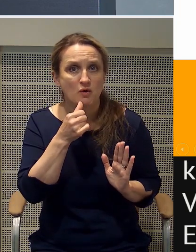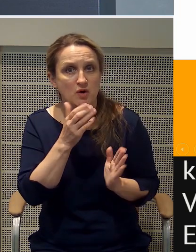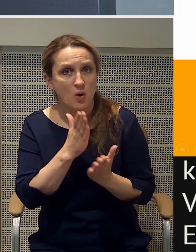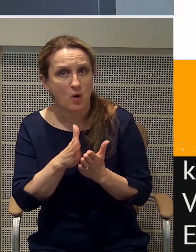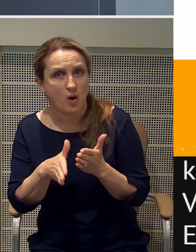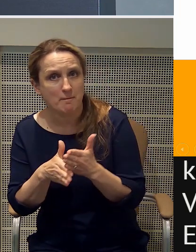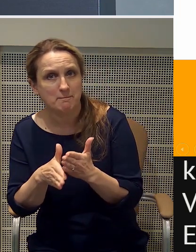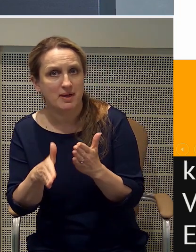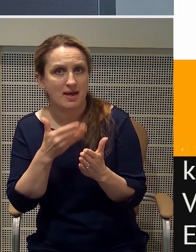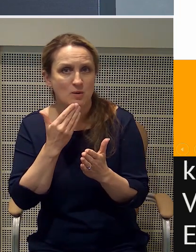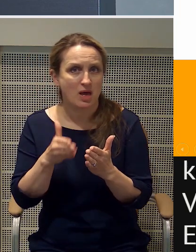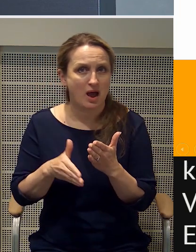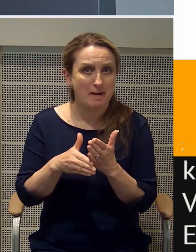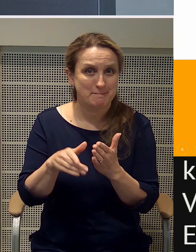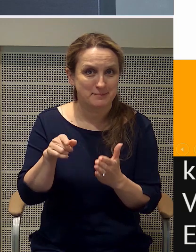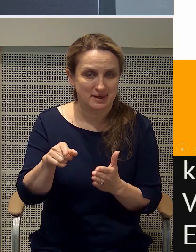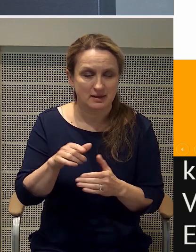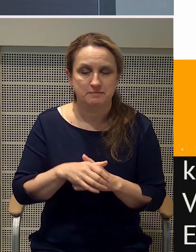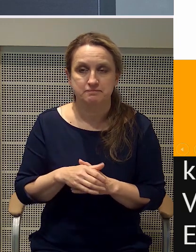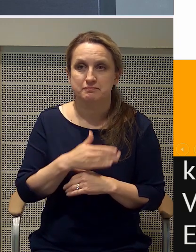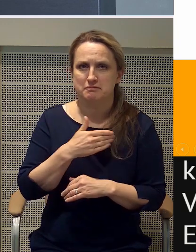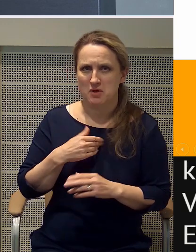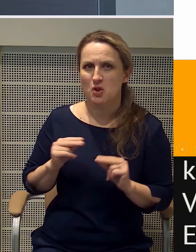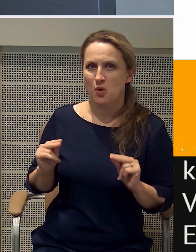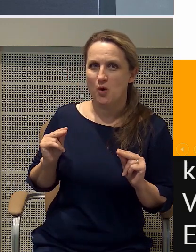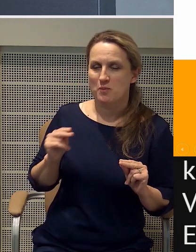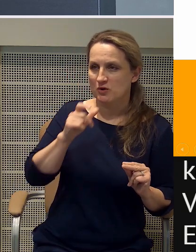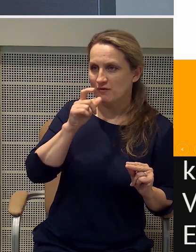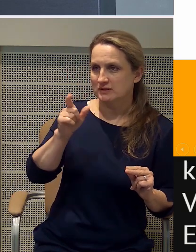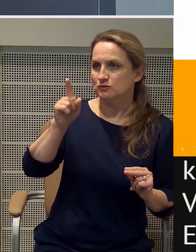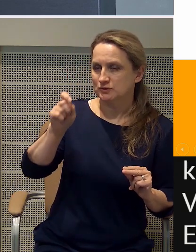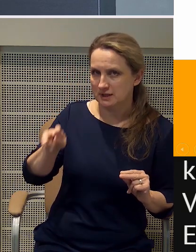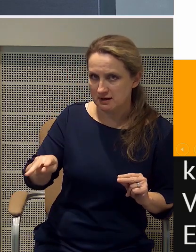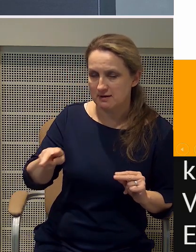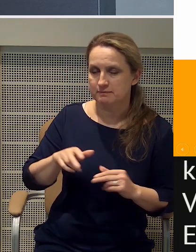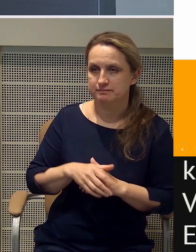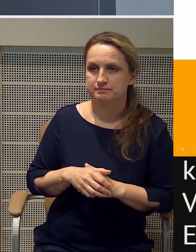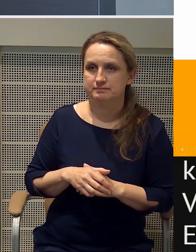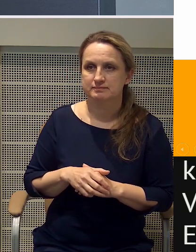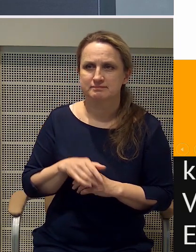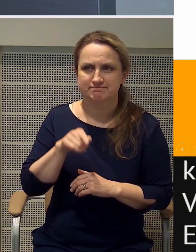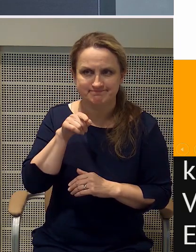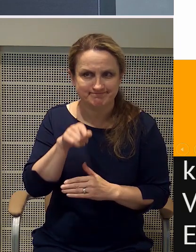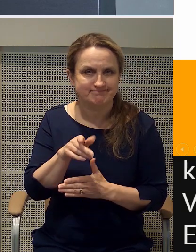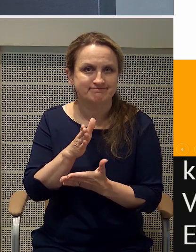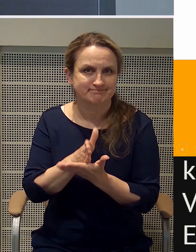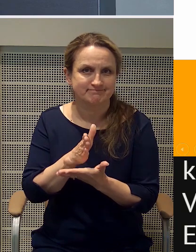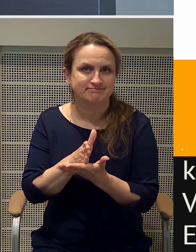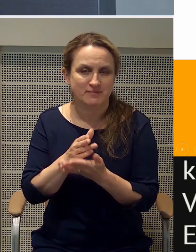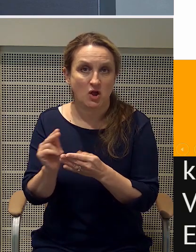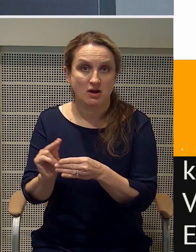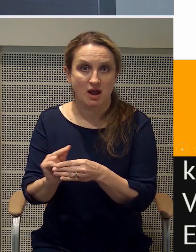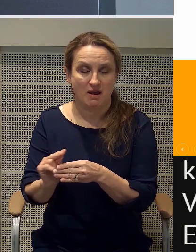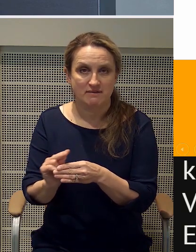there was a patient and with that patient nothing worked. So we were asked